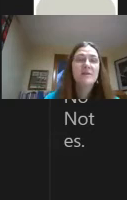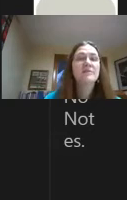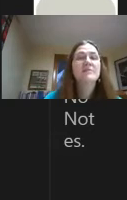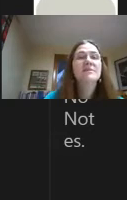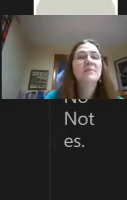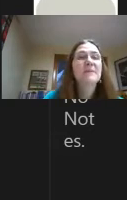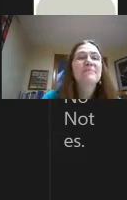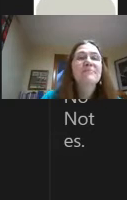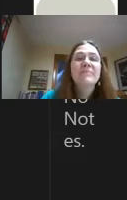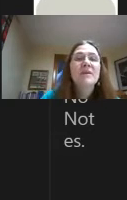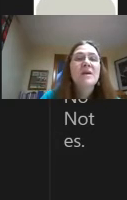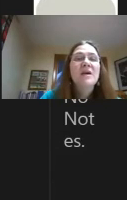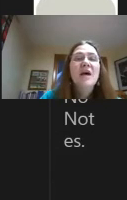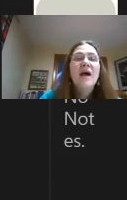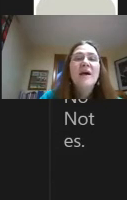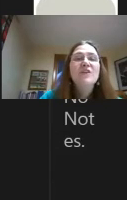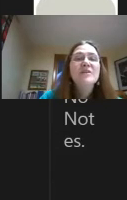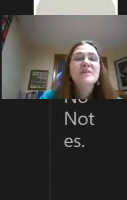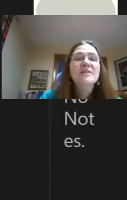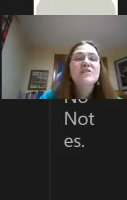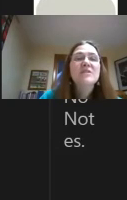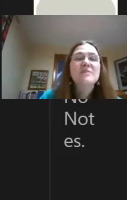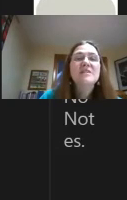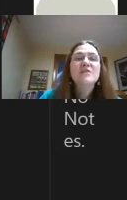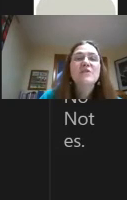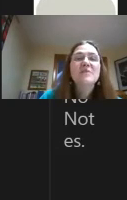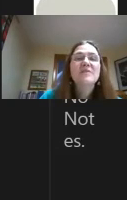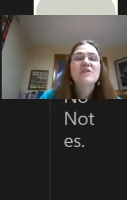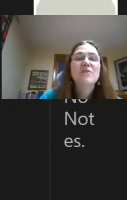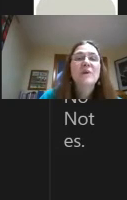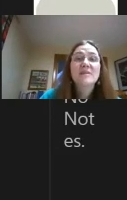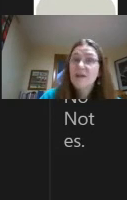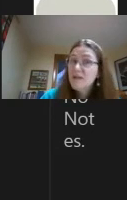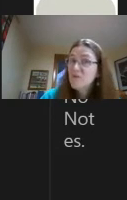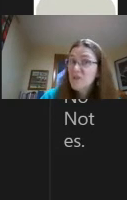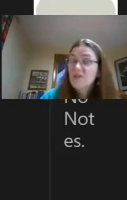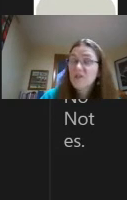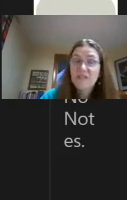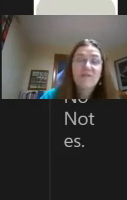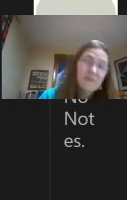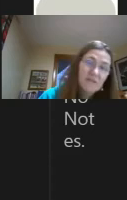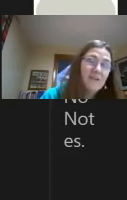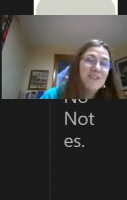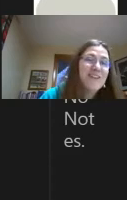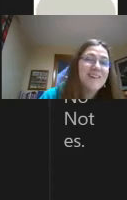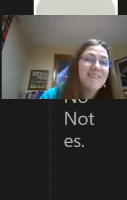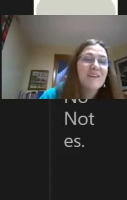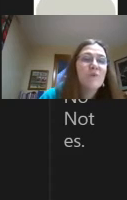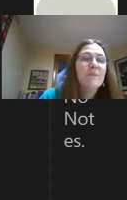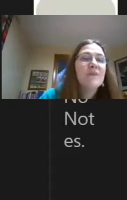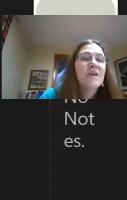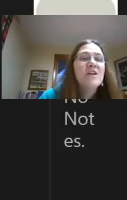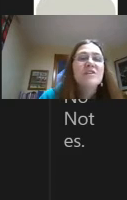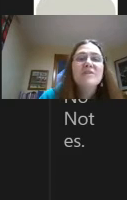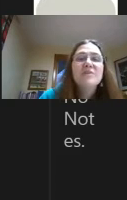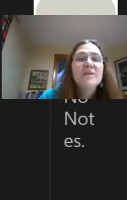to just take a little sampling. And notice that these are seed mixes for the Pacific Northwest, and it is regionally different. I'll get to that as